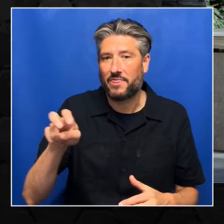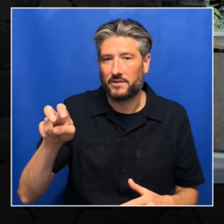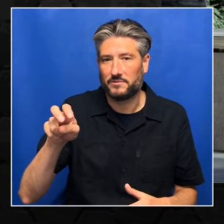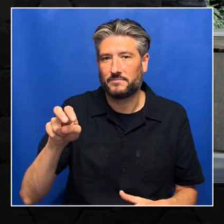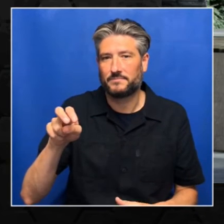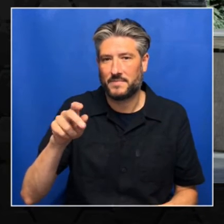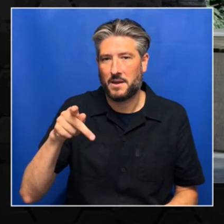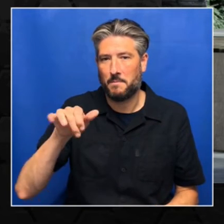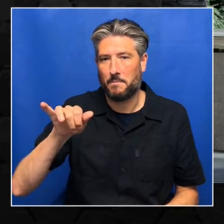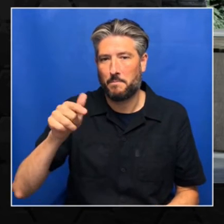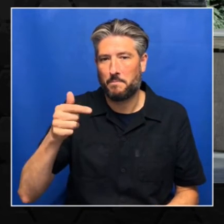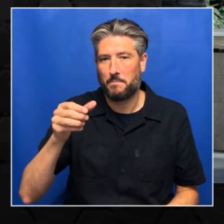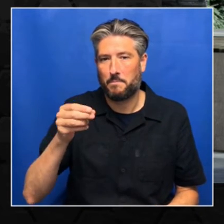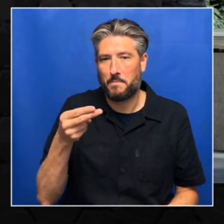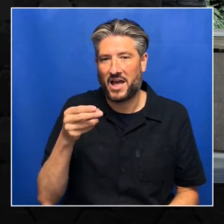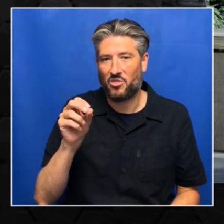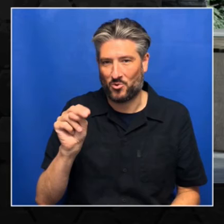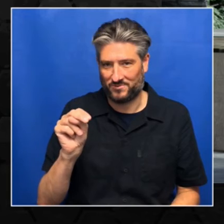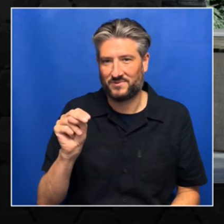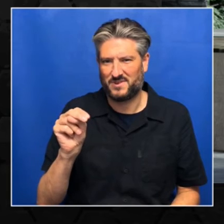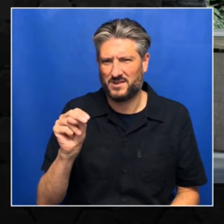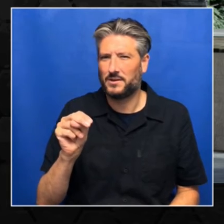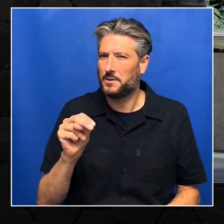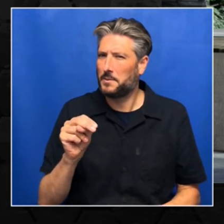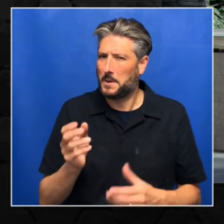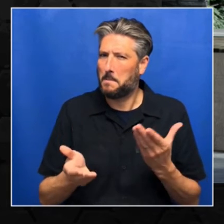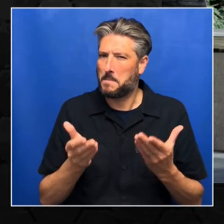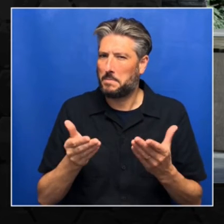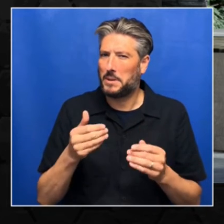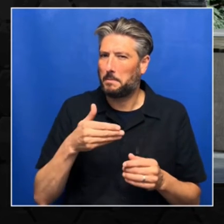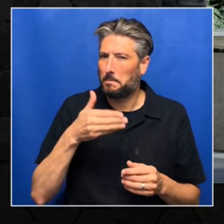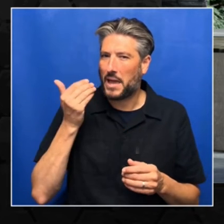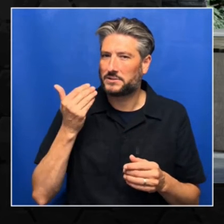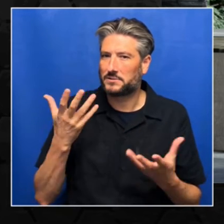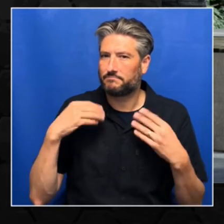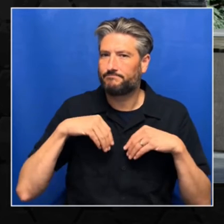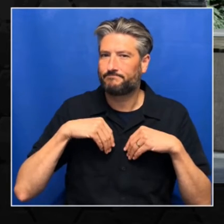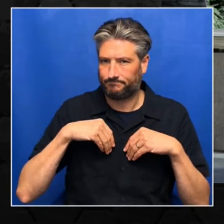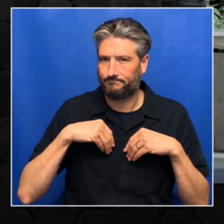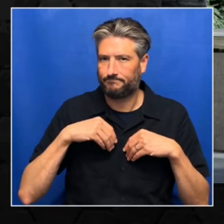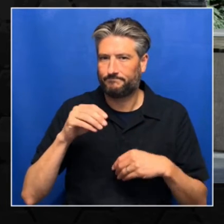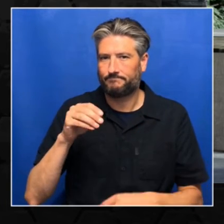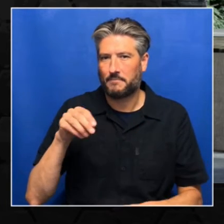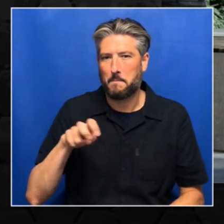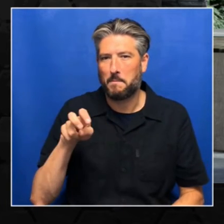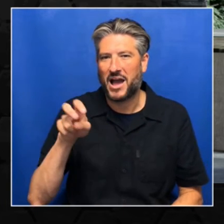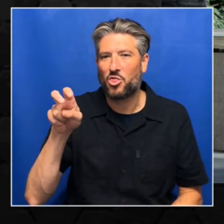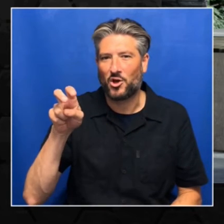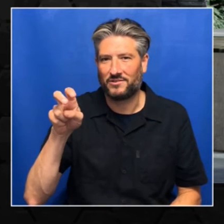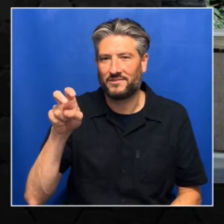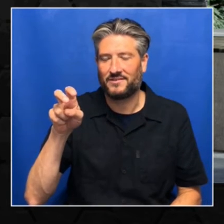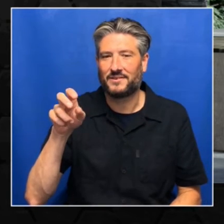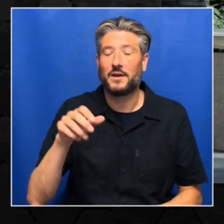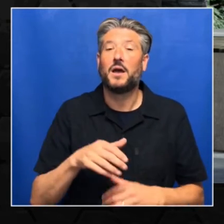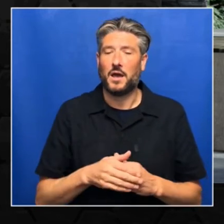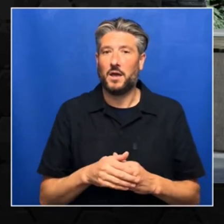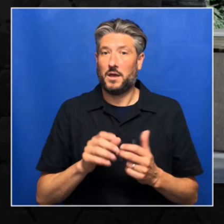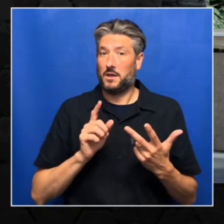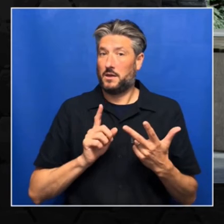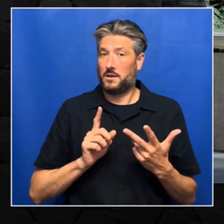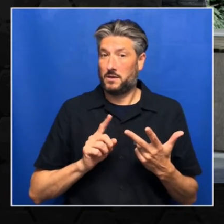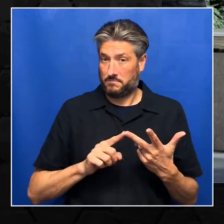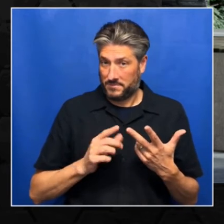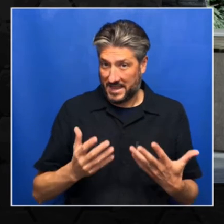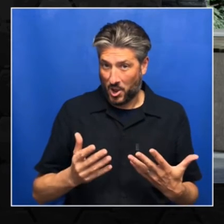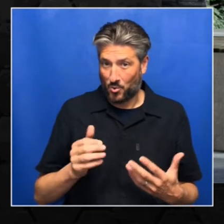shouldn't discourage you from starting, definitely. Yes. And one more question that we have is machine learning better than web